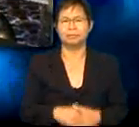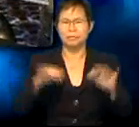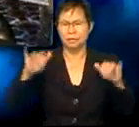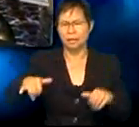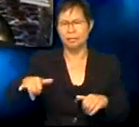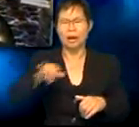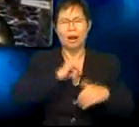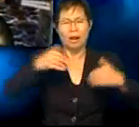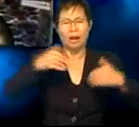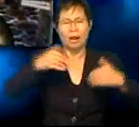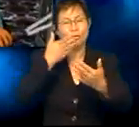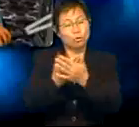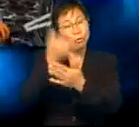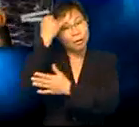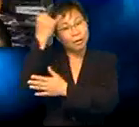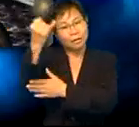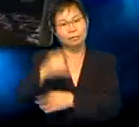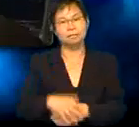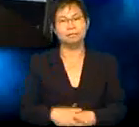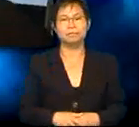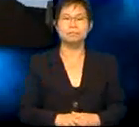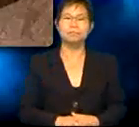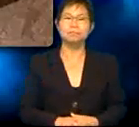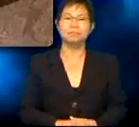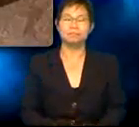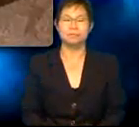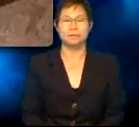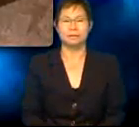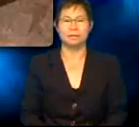Yup, I have a good idea.